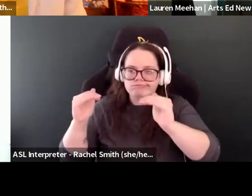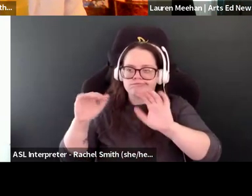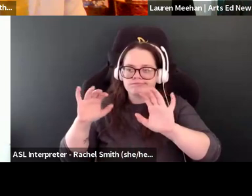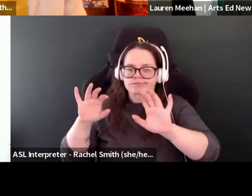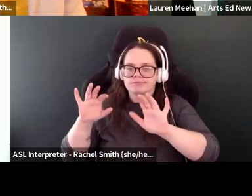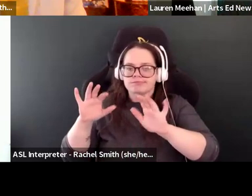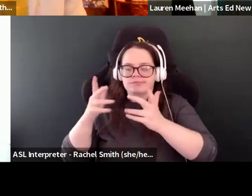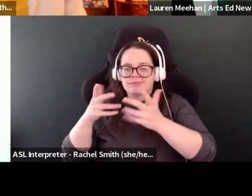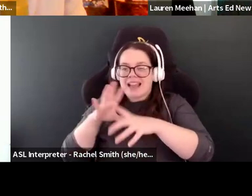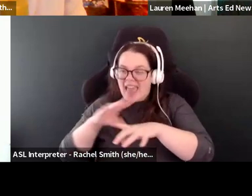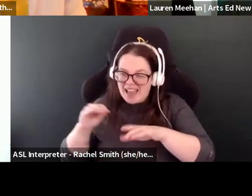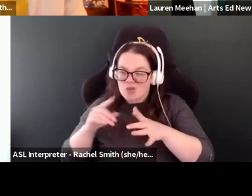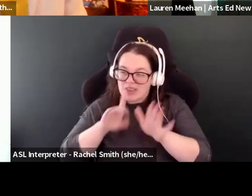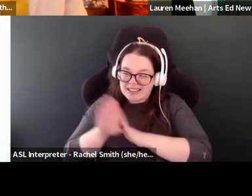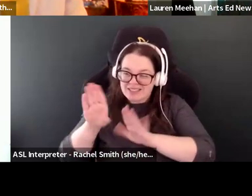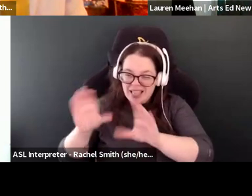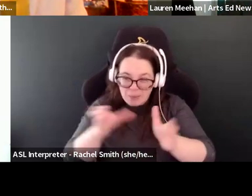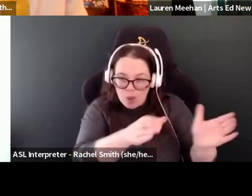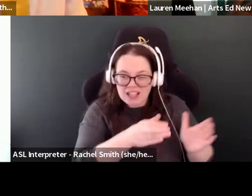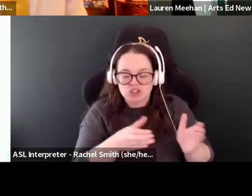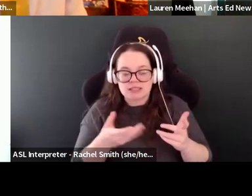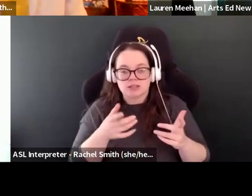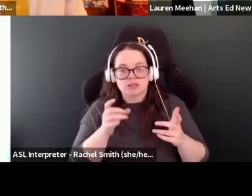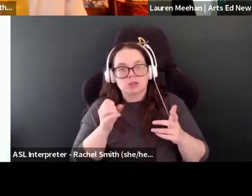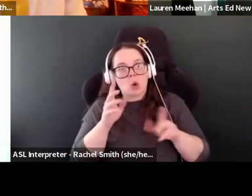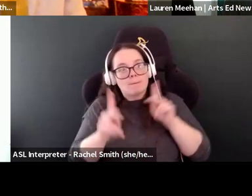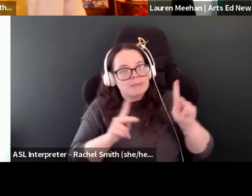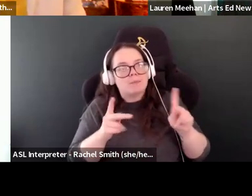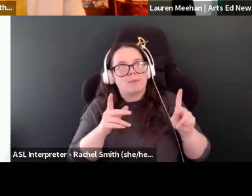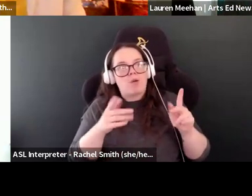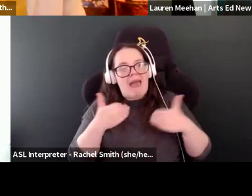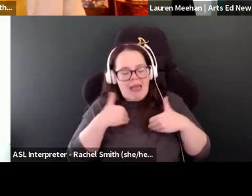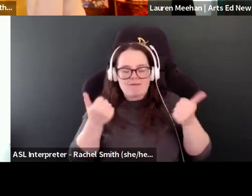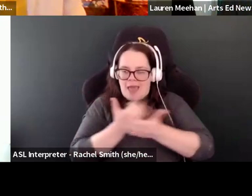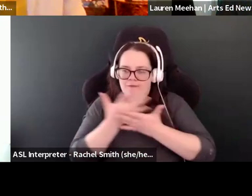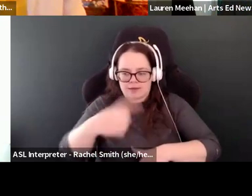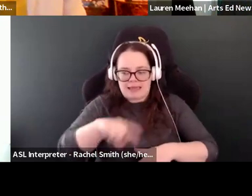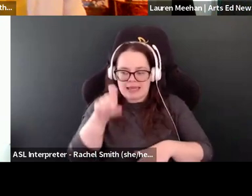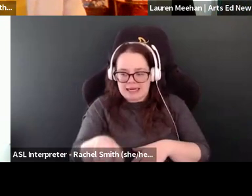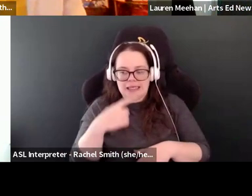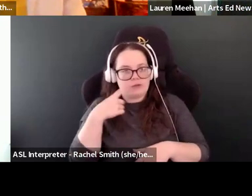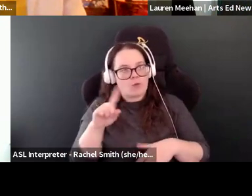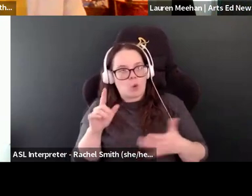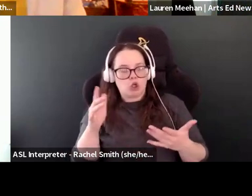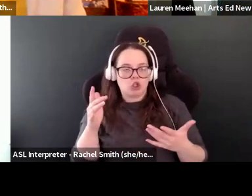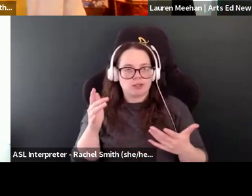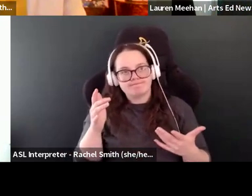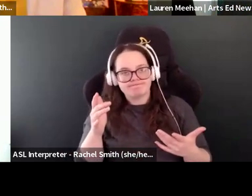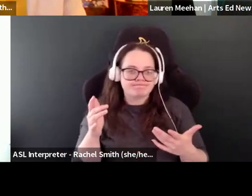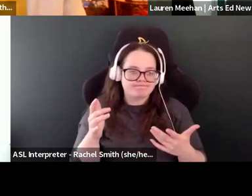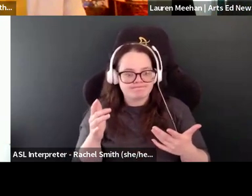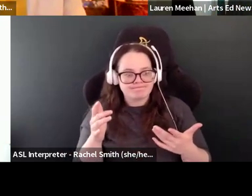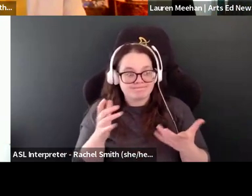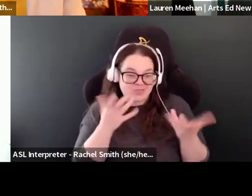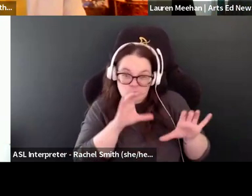coalition building, to really make sure that people have the things they need in order to do